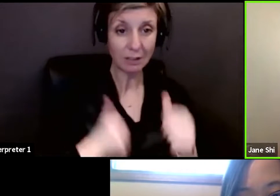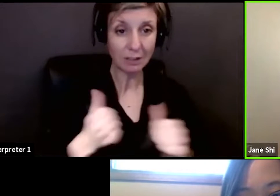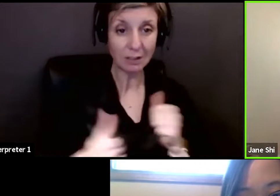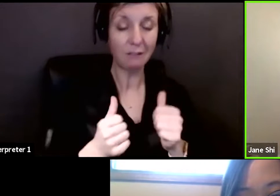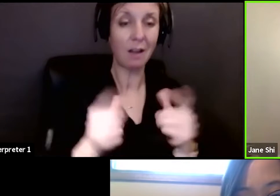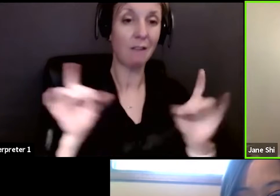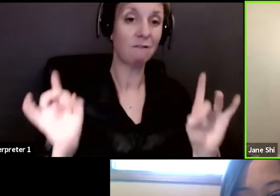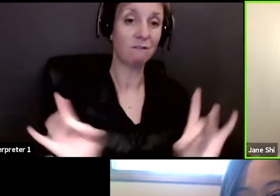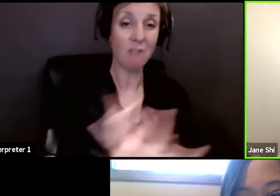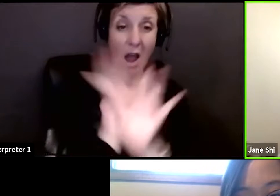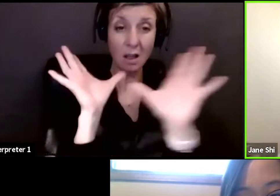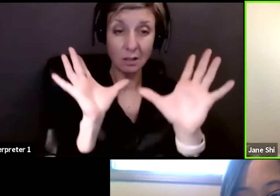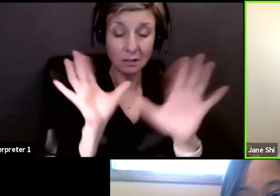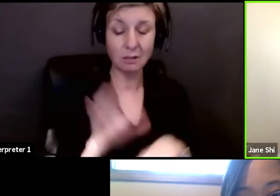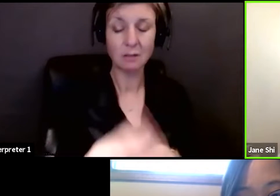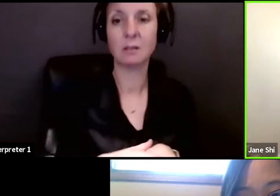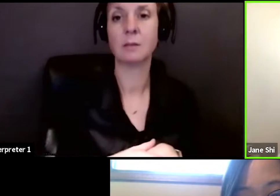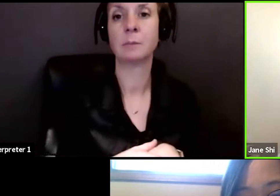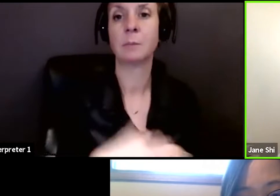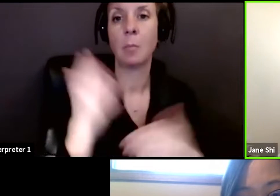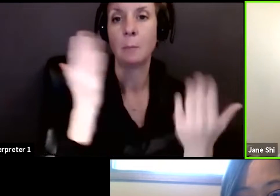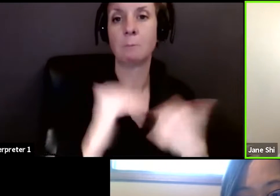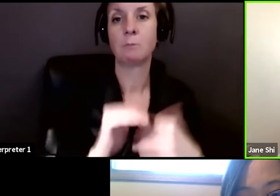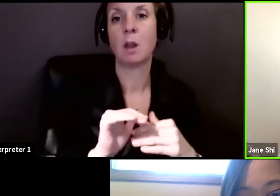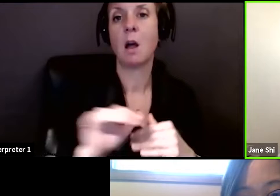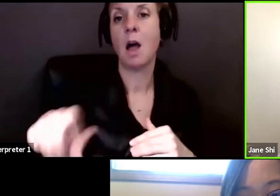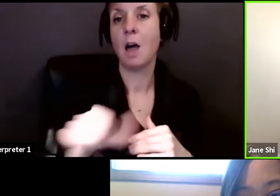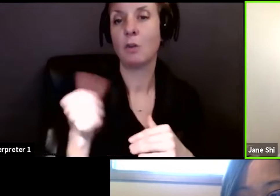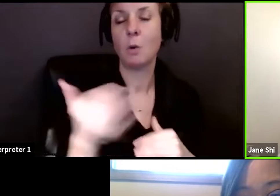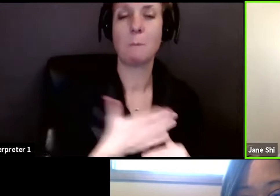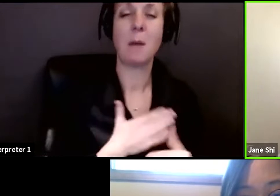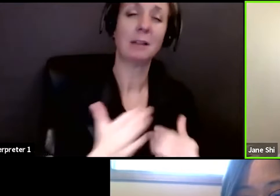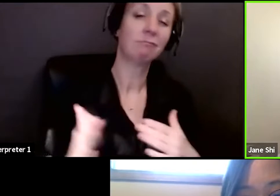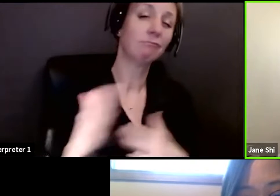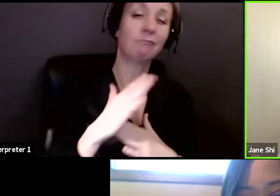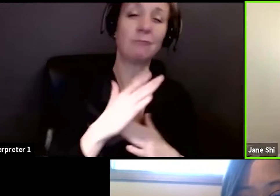my favorite, she has BPD and needs help.